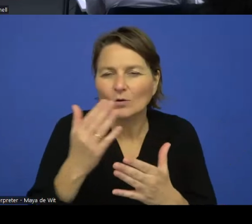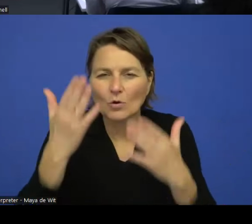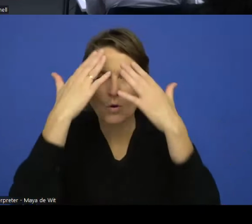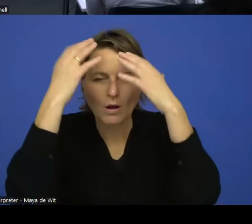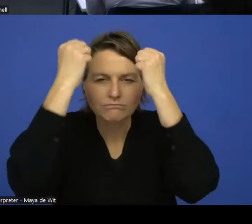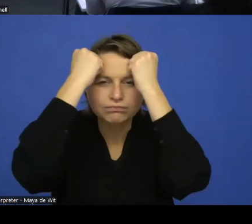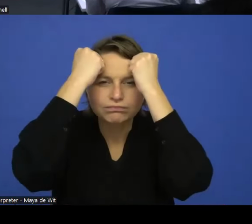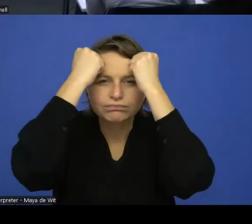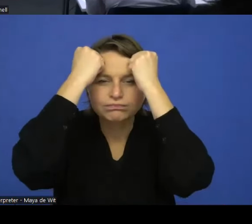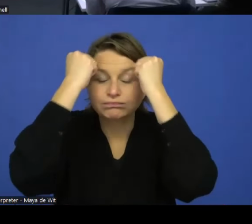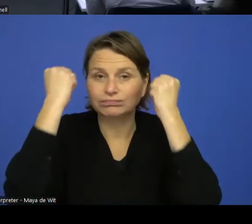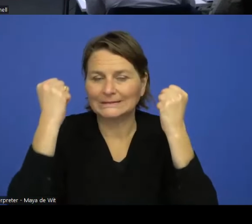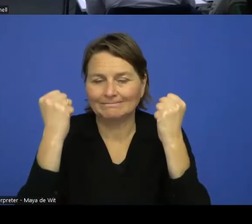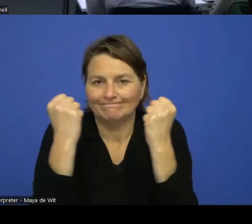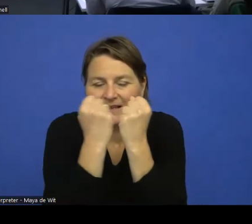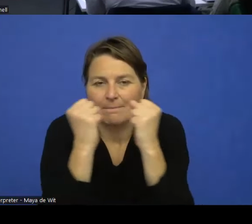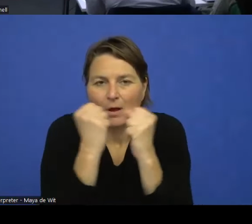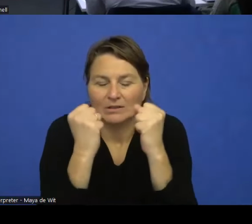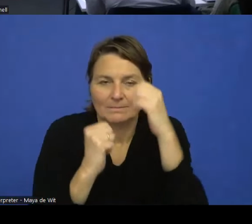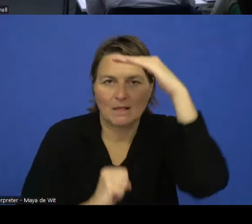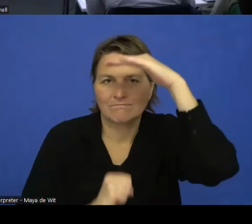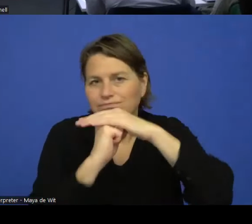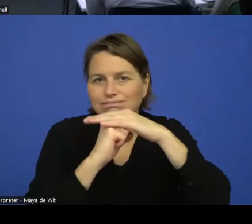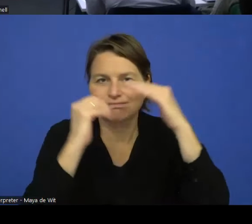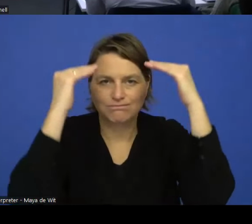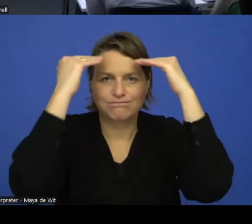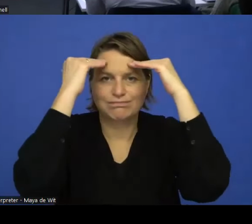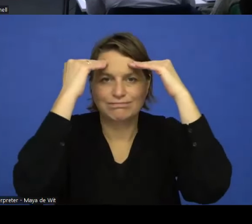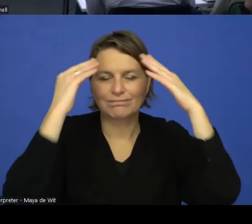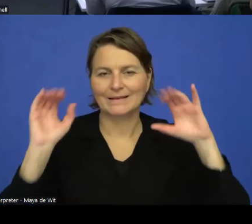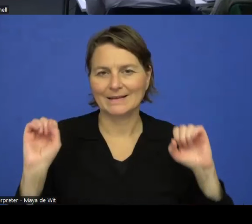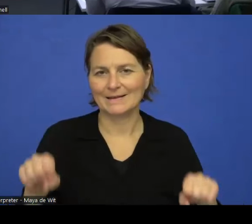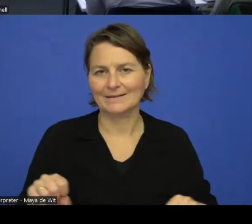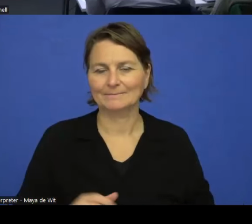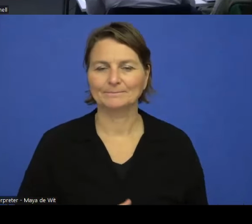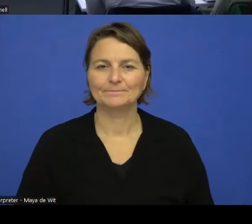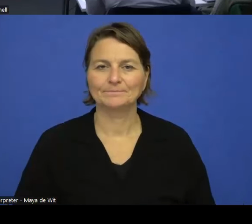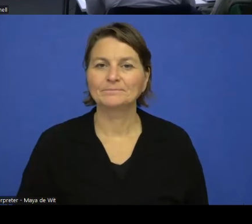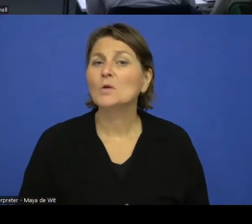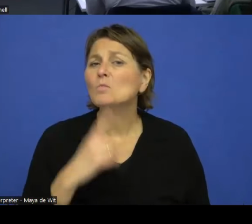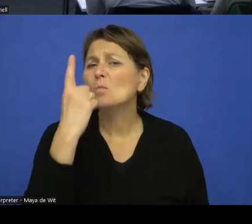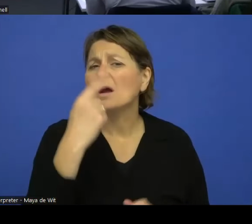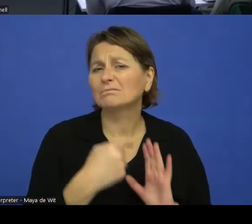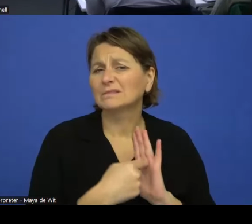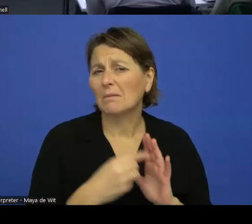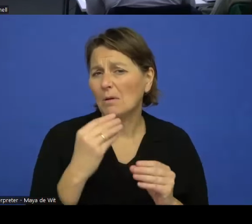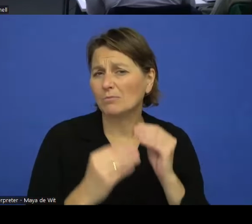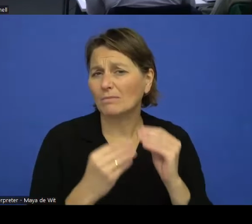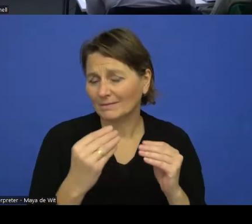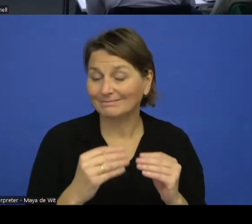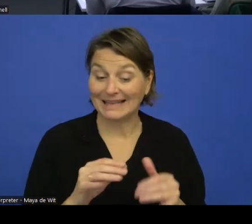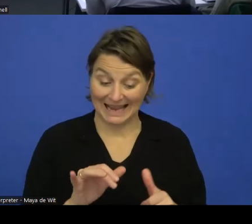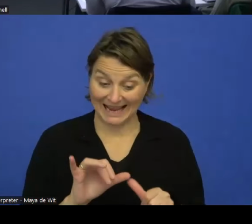head at the same time. And one of the problems, particularly in engineering design, where it used to be all about design